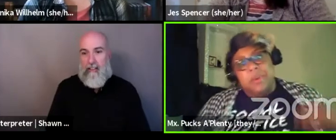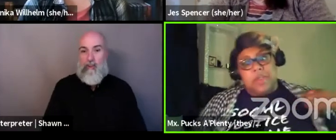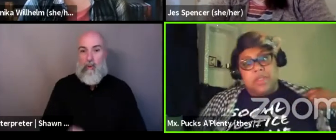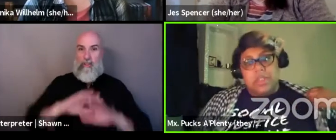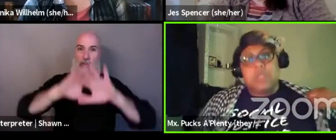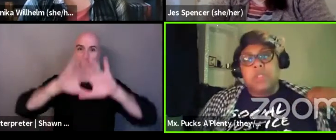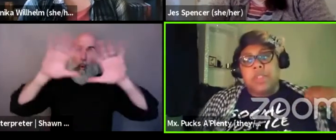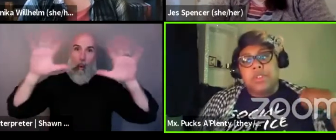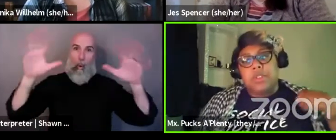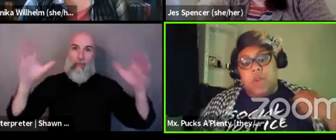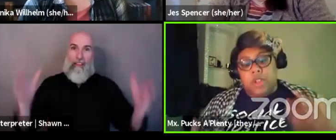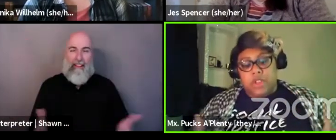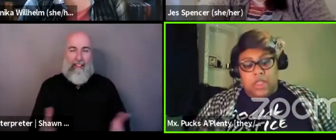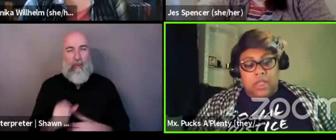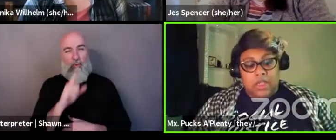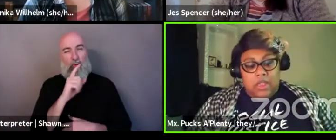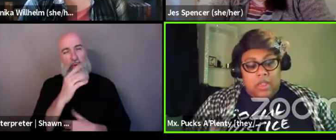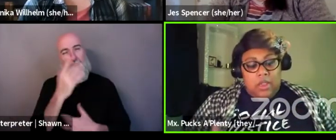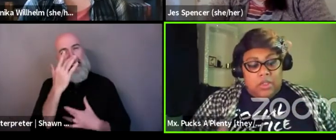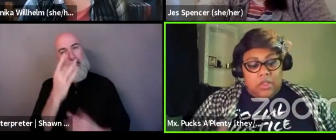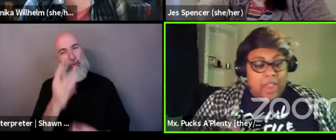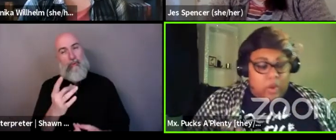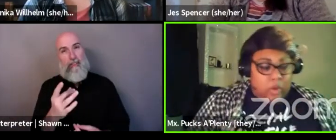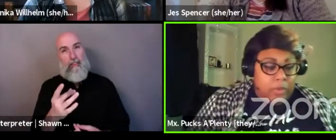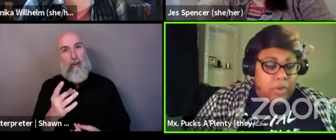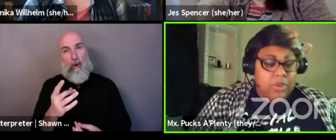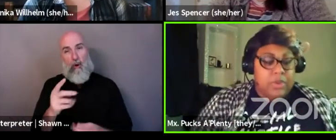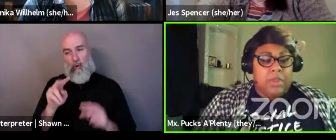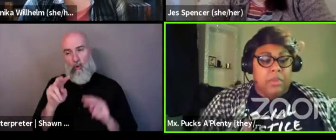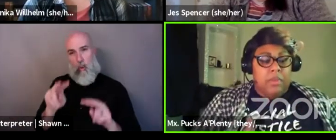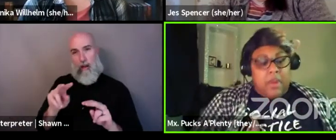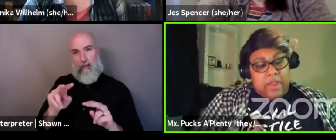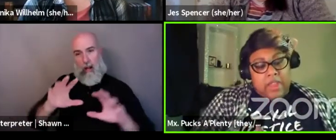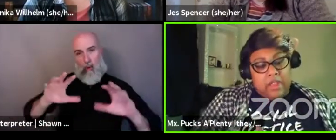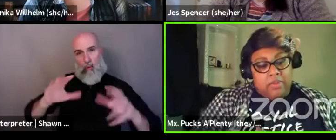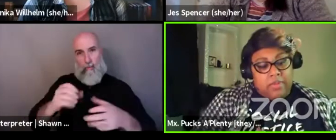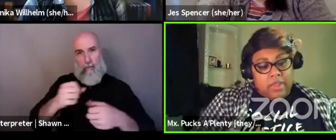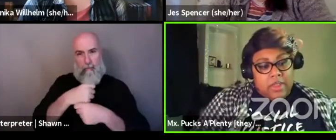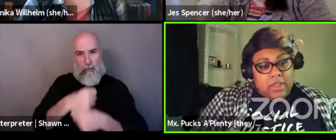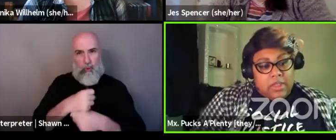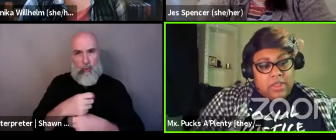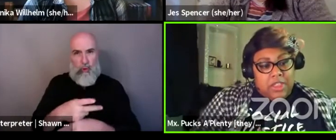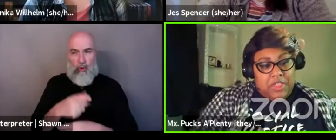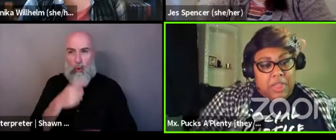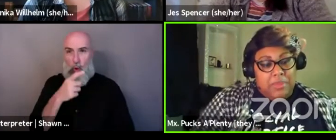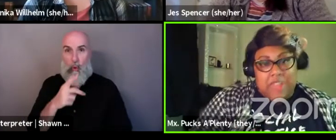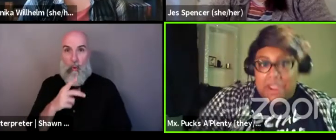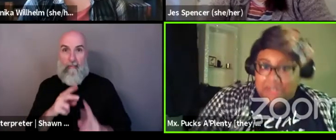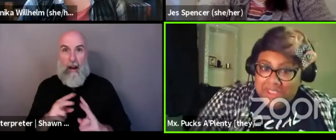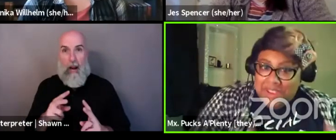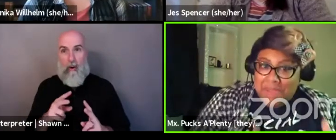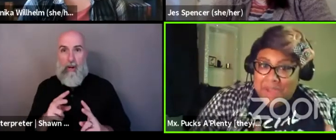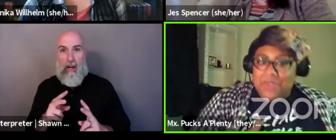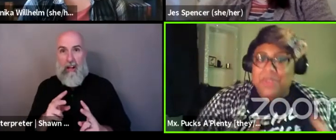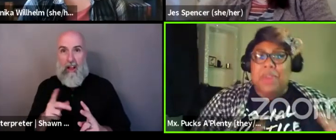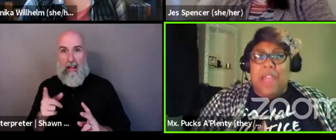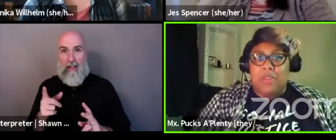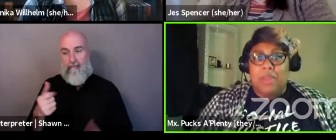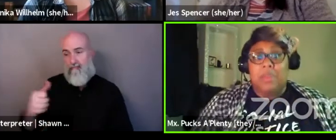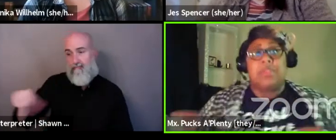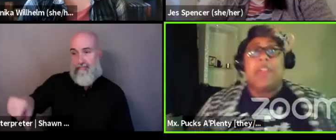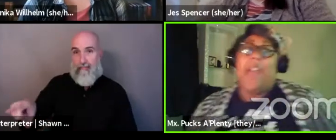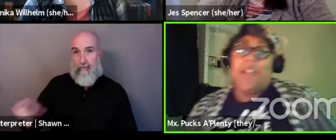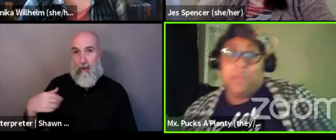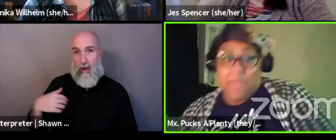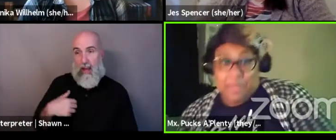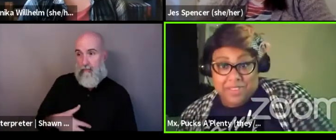So it's really interesting watching that group of producers that were very kind of thumbs downy about folks who were having